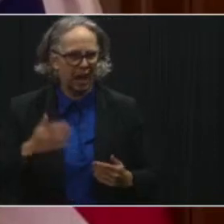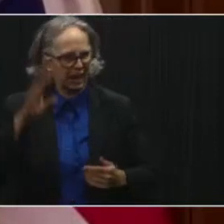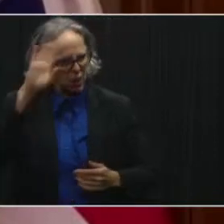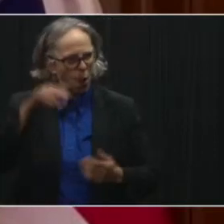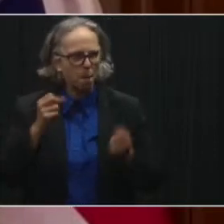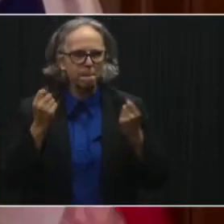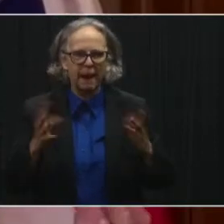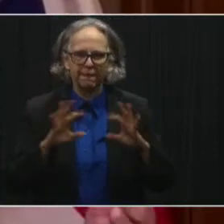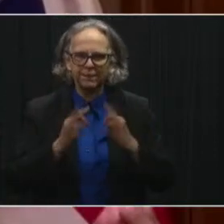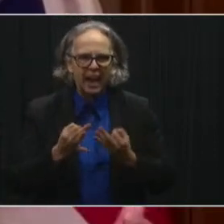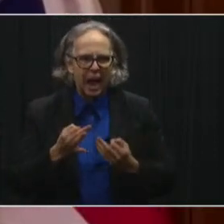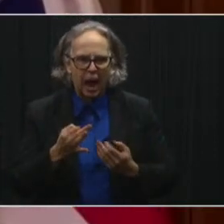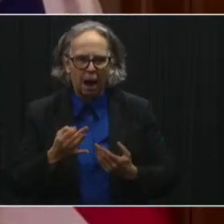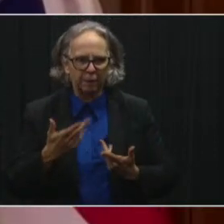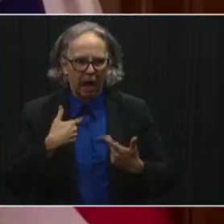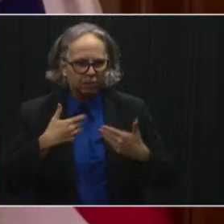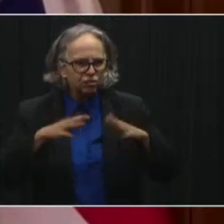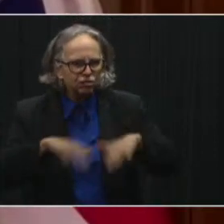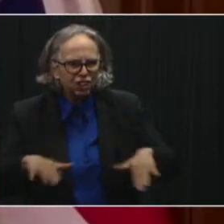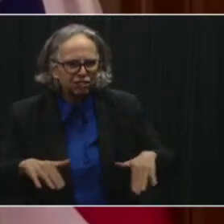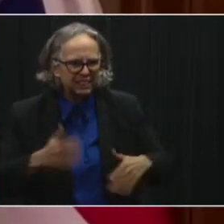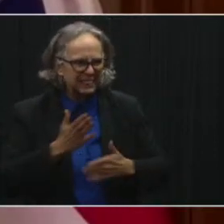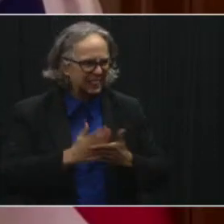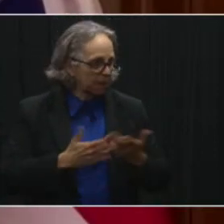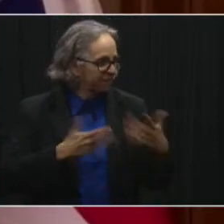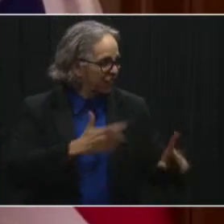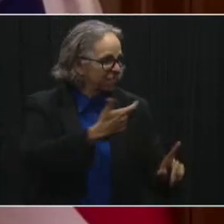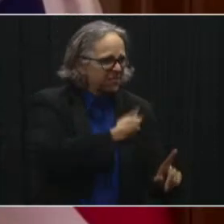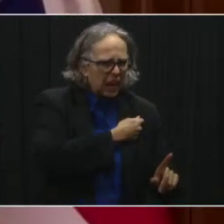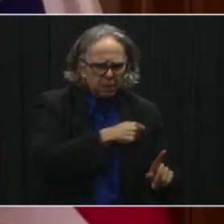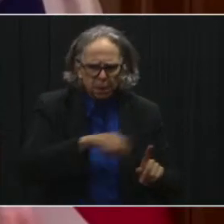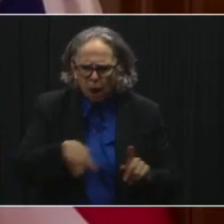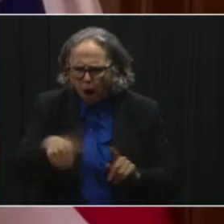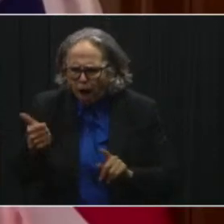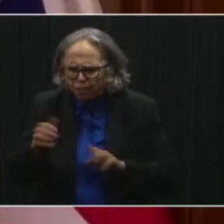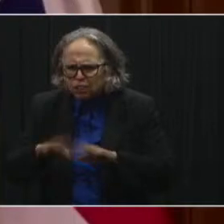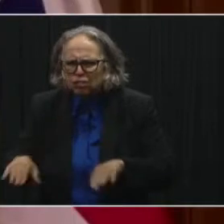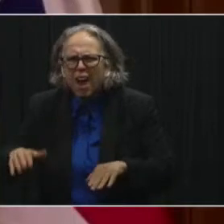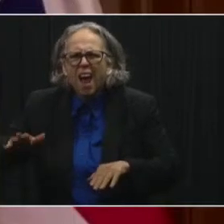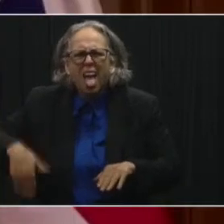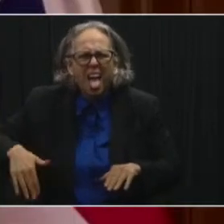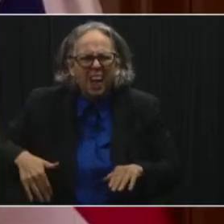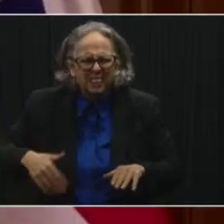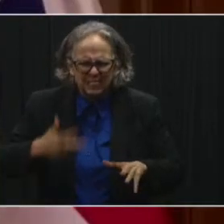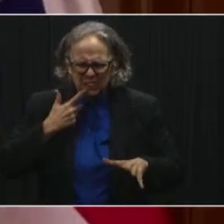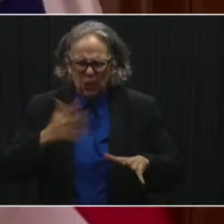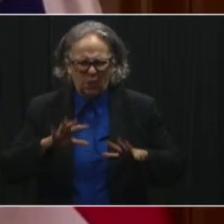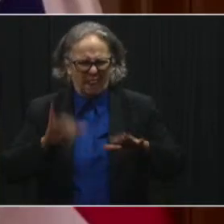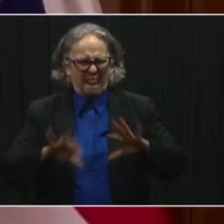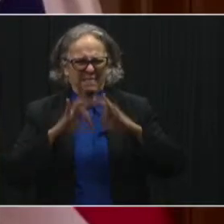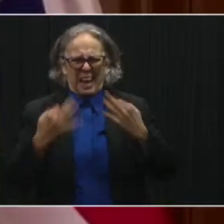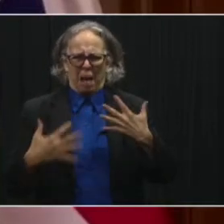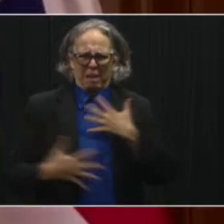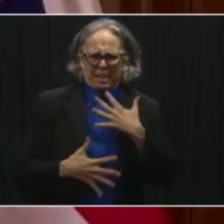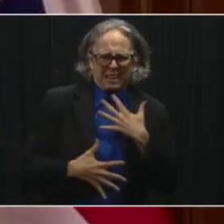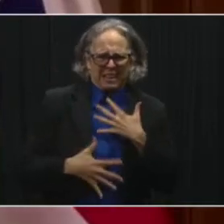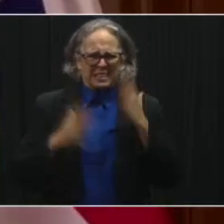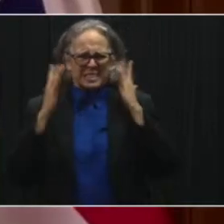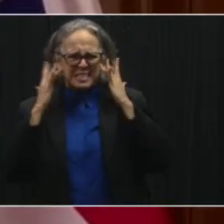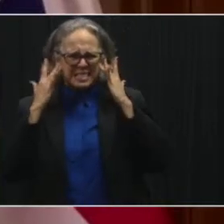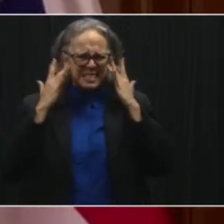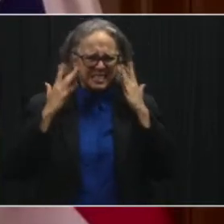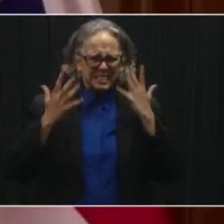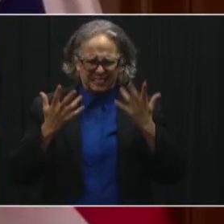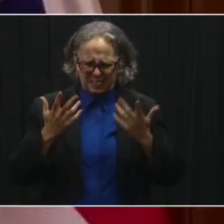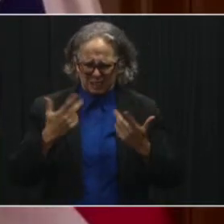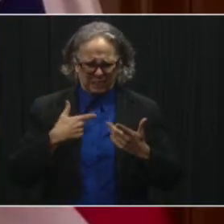who some have been vaccinated and some have not been vaccinated. And so they're kind of living two different lives and trying to figure